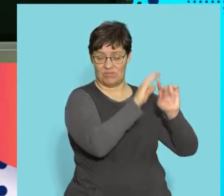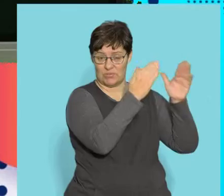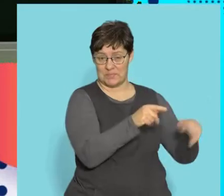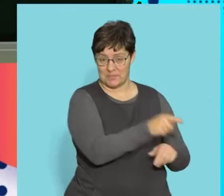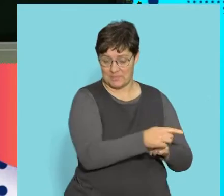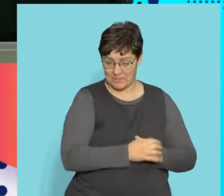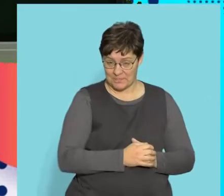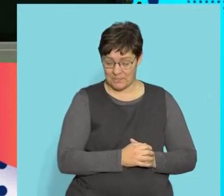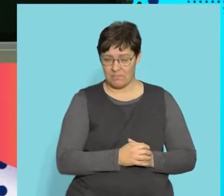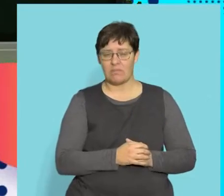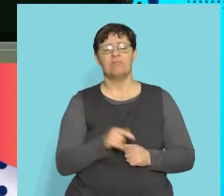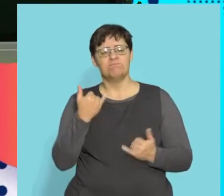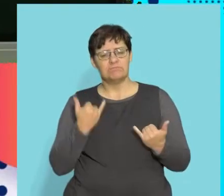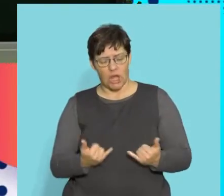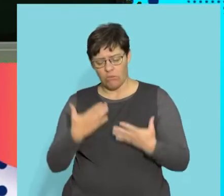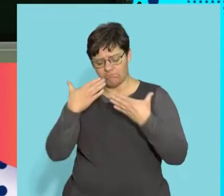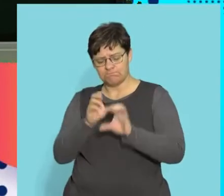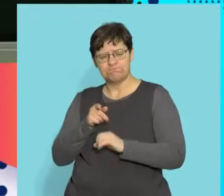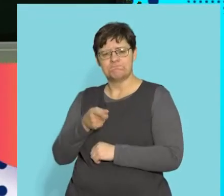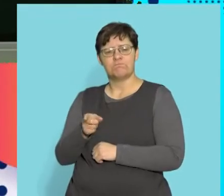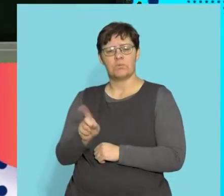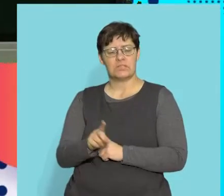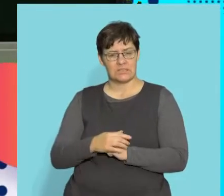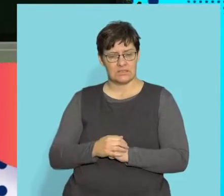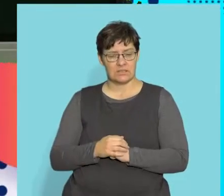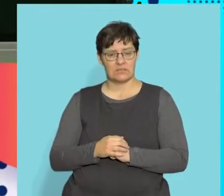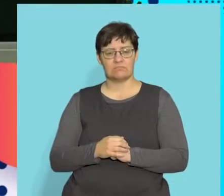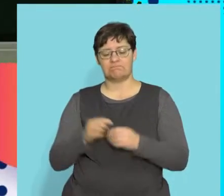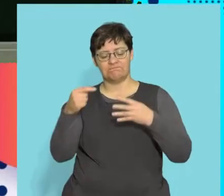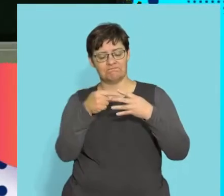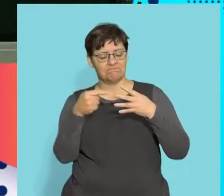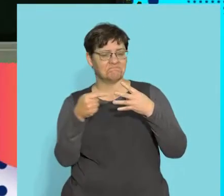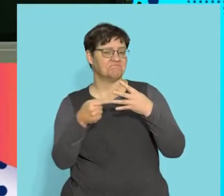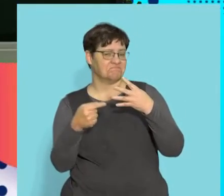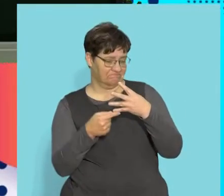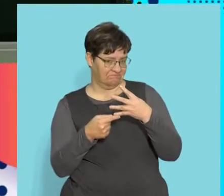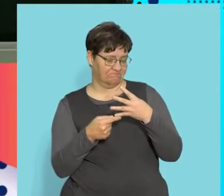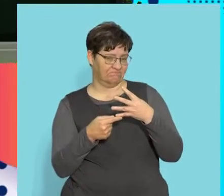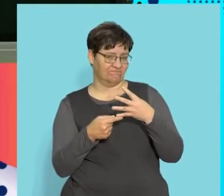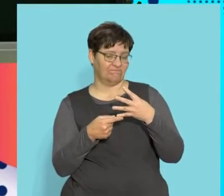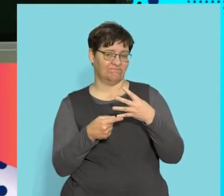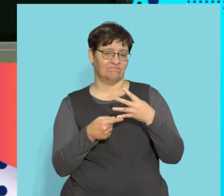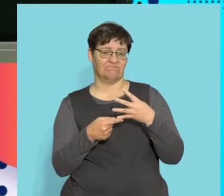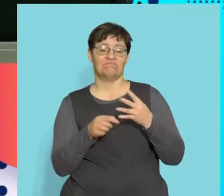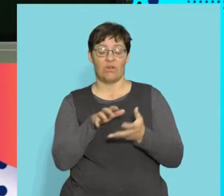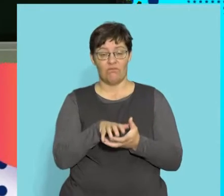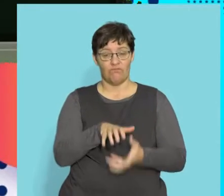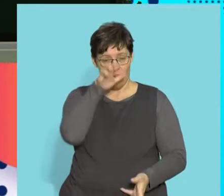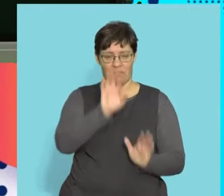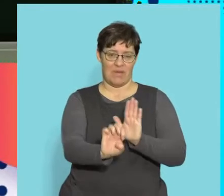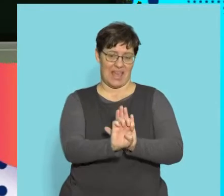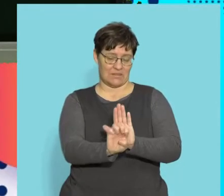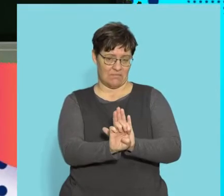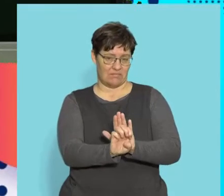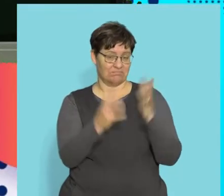So in this part of the lesson, we are going to actually be working through some examples of volume. Let's